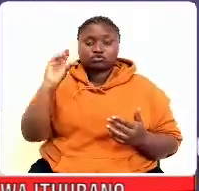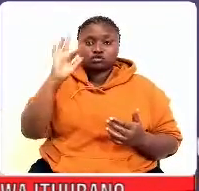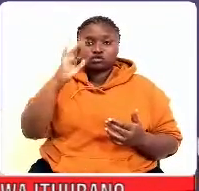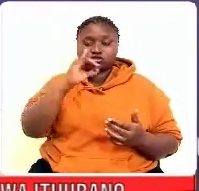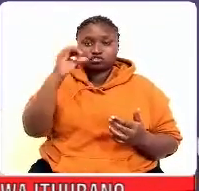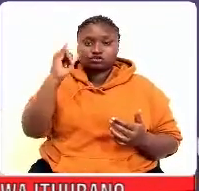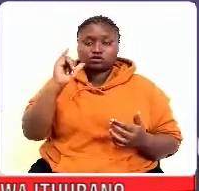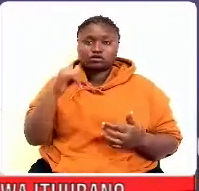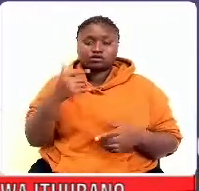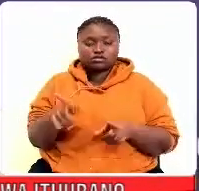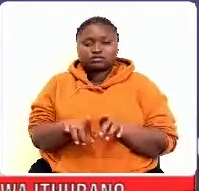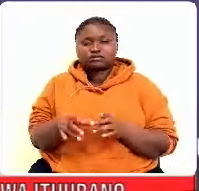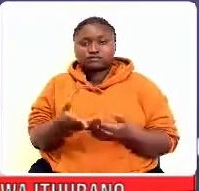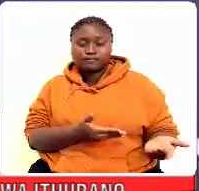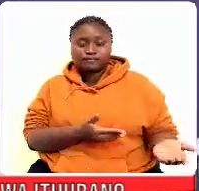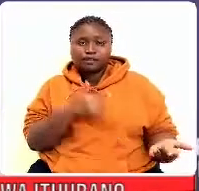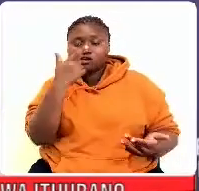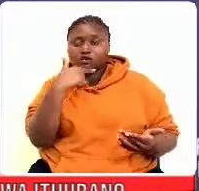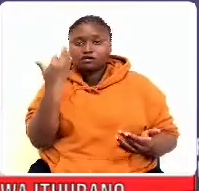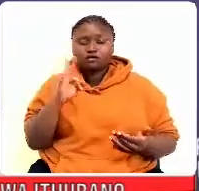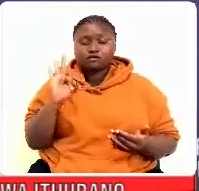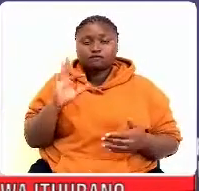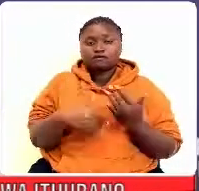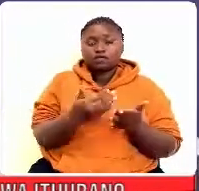of the oversight role of parliament.